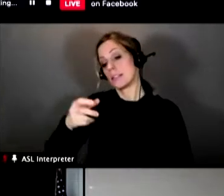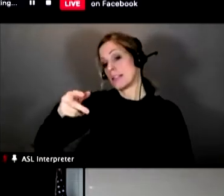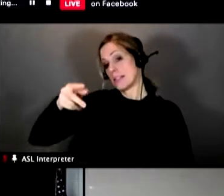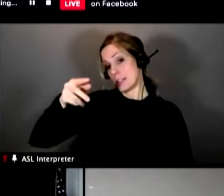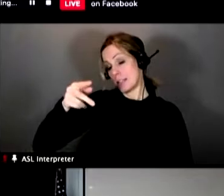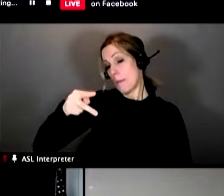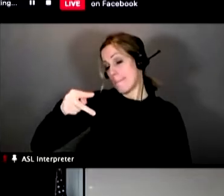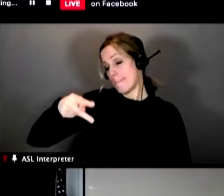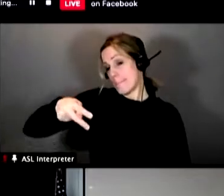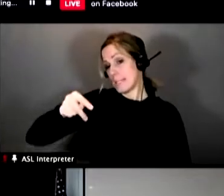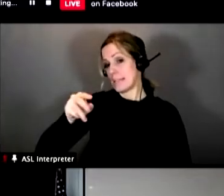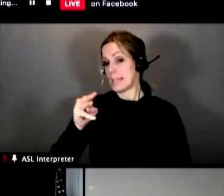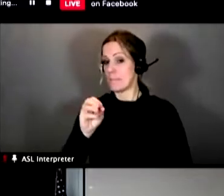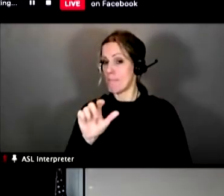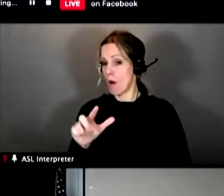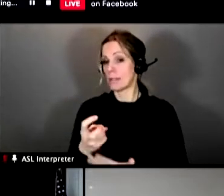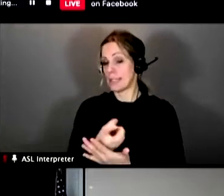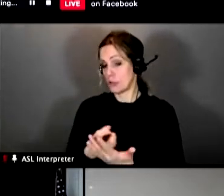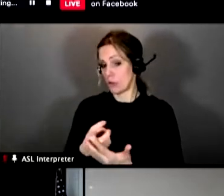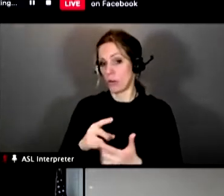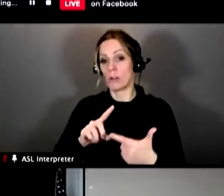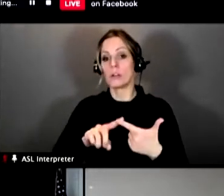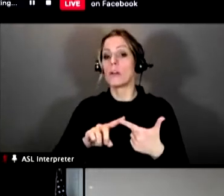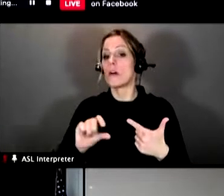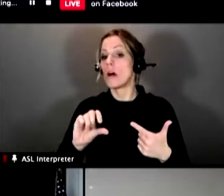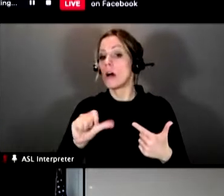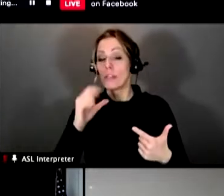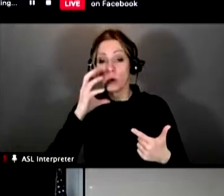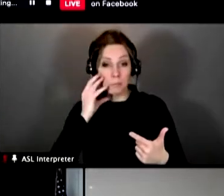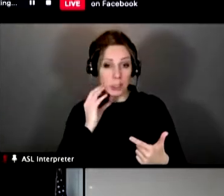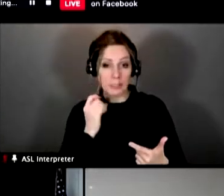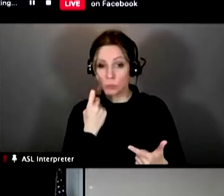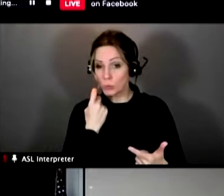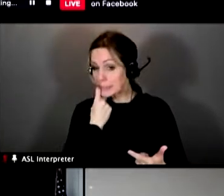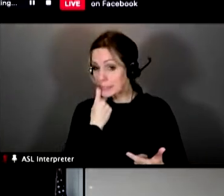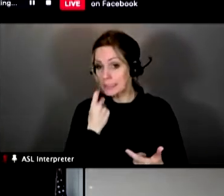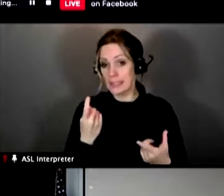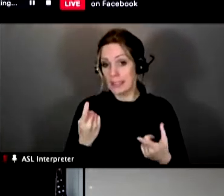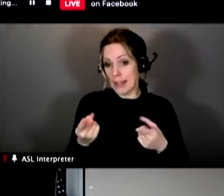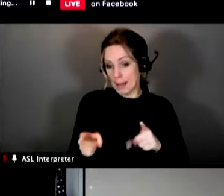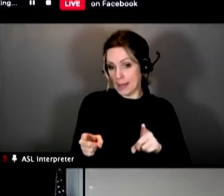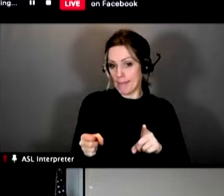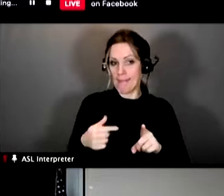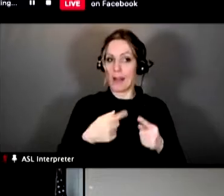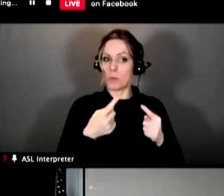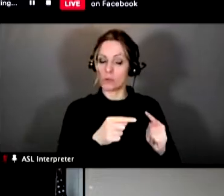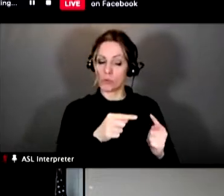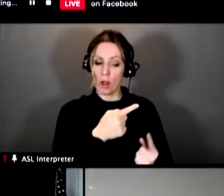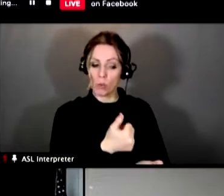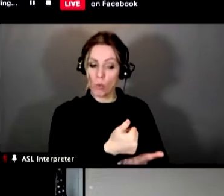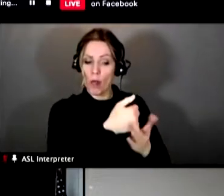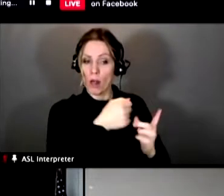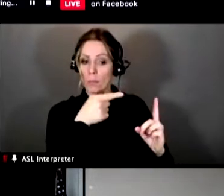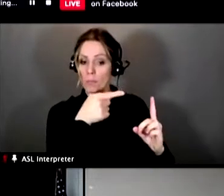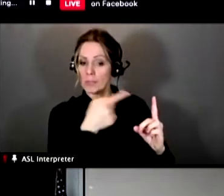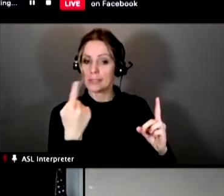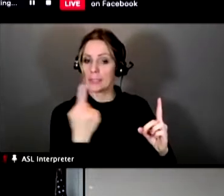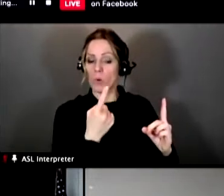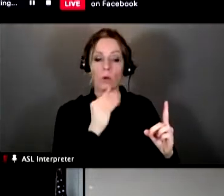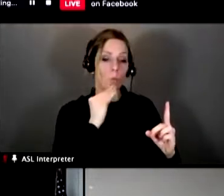I had was not too long ago, where I was trying to help a member of the unsheltered community and